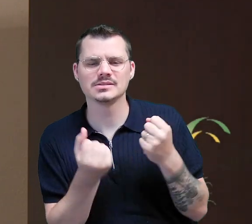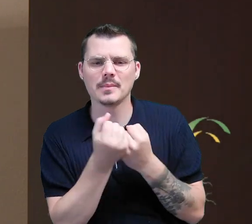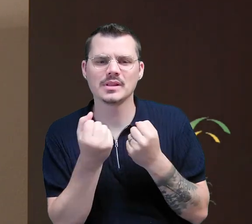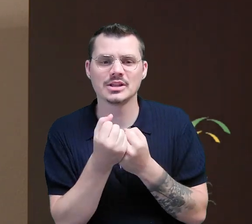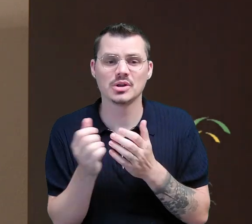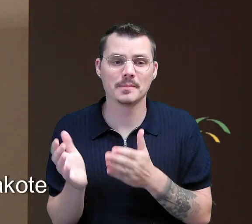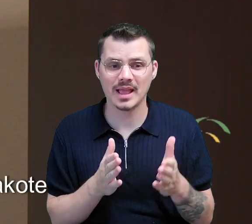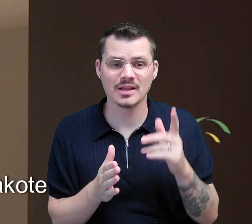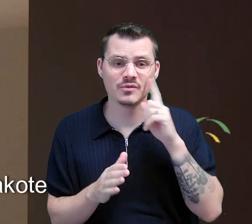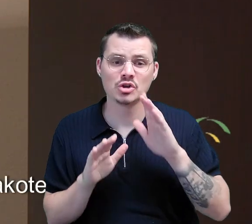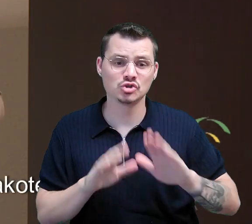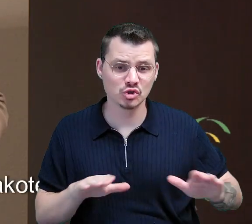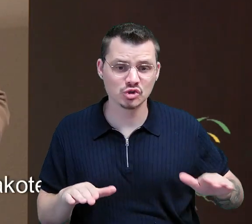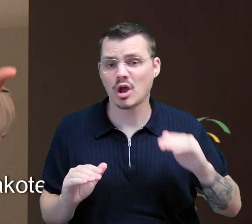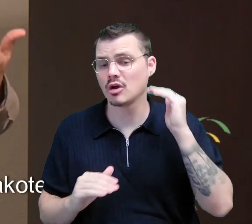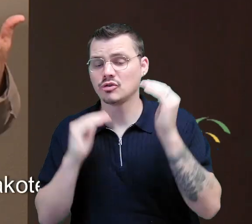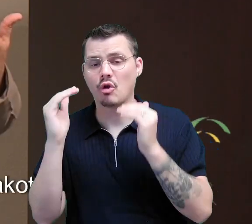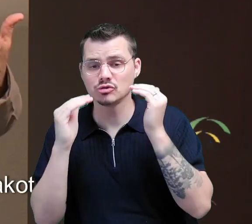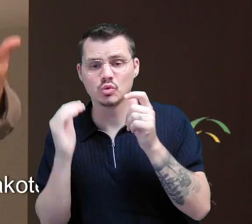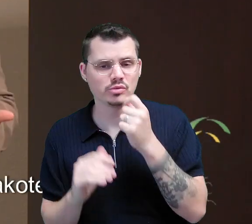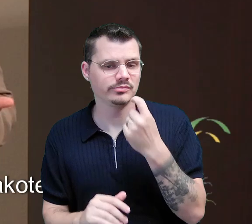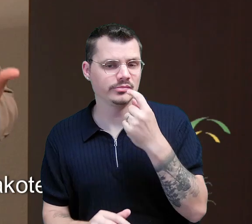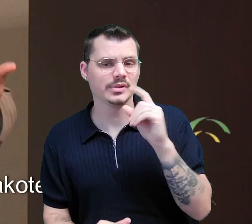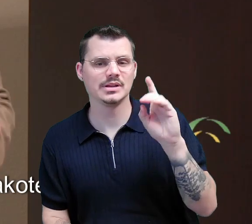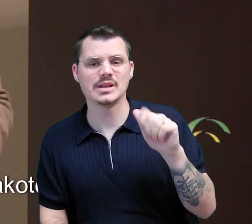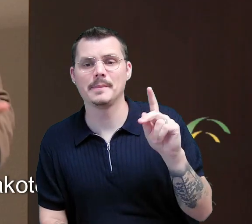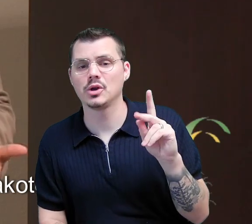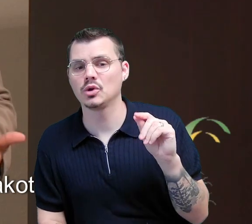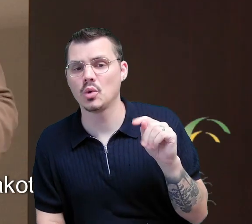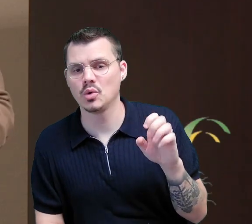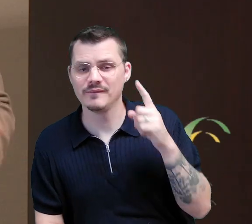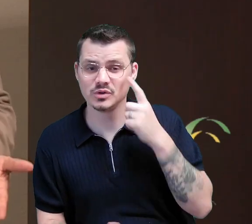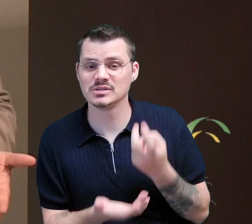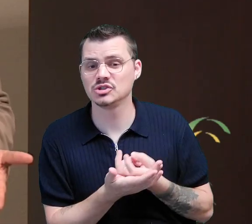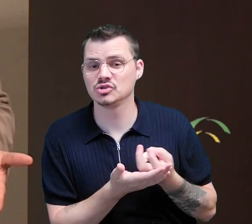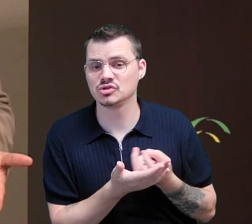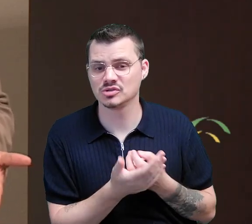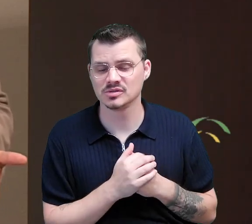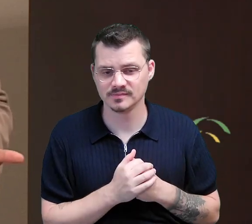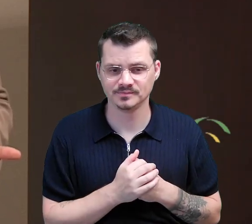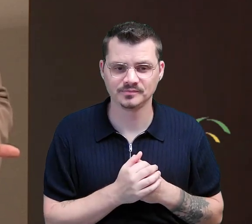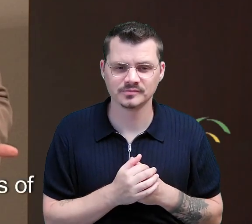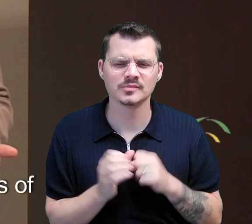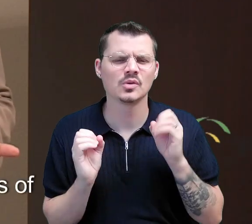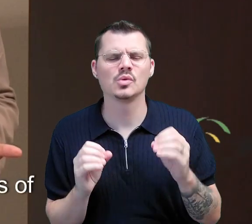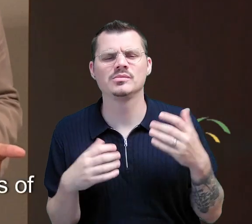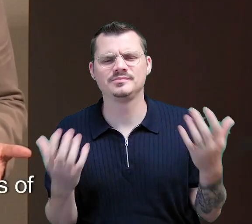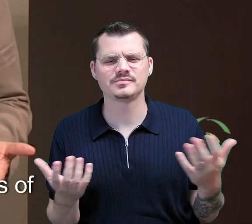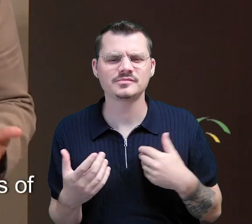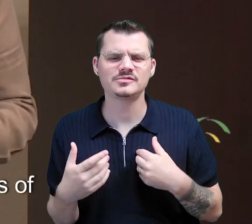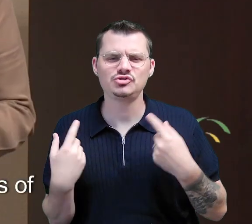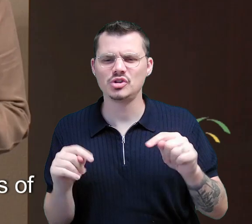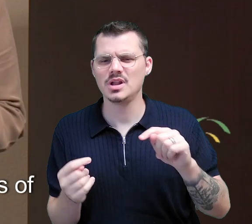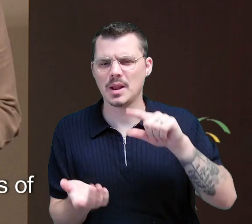supplementation plans for children and adults who take Depakote for seizures. So